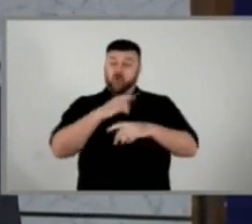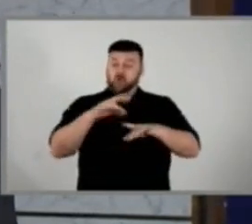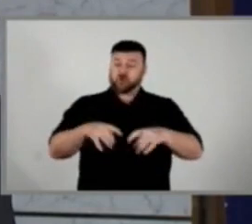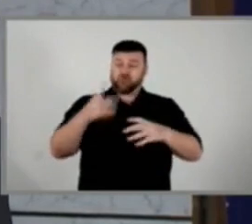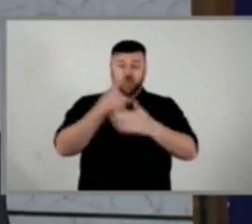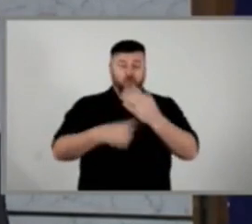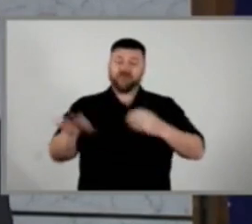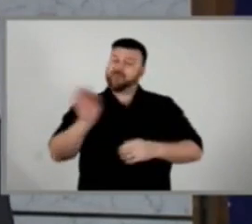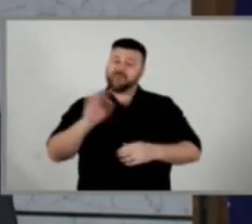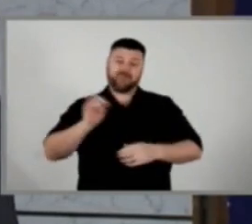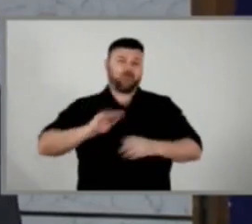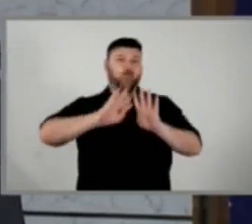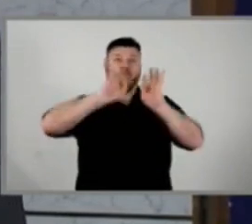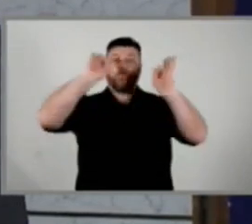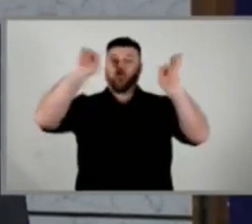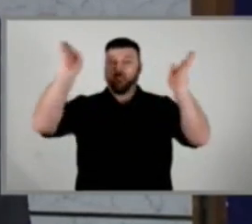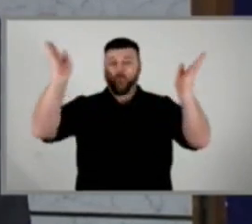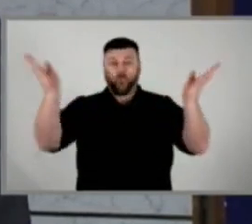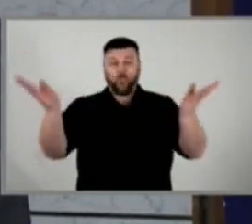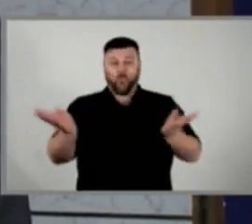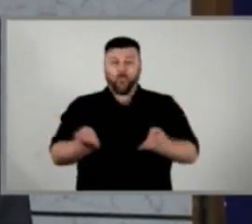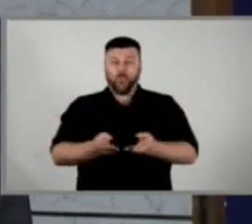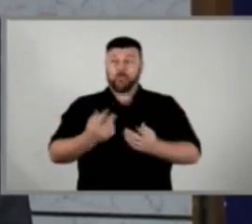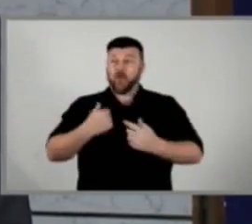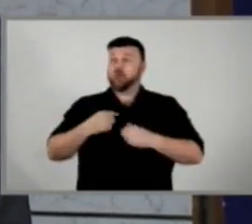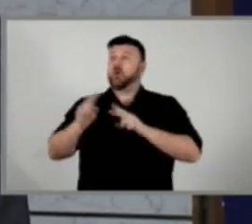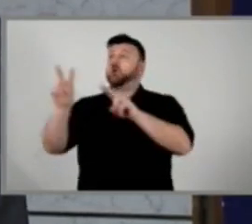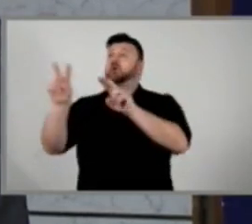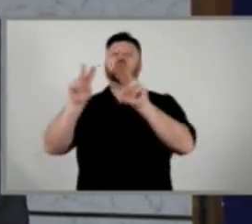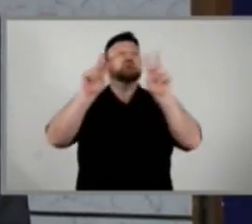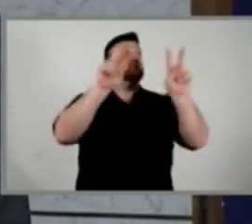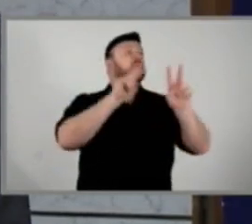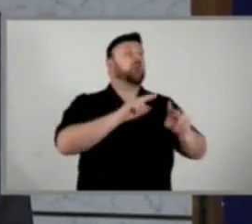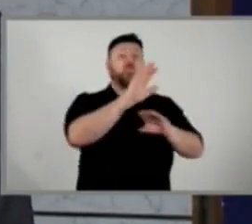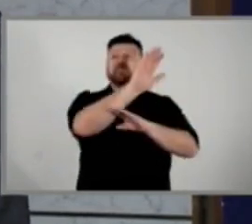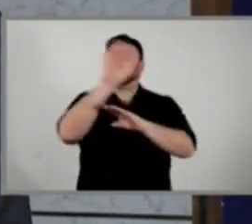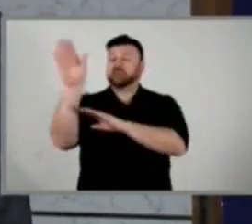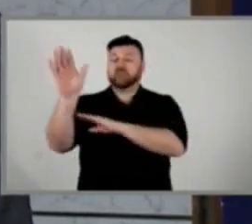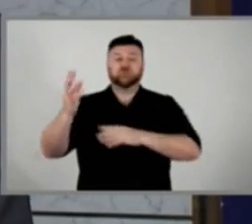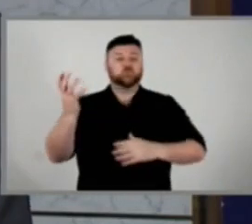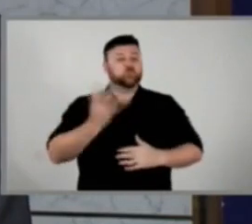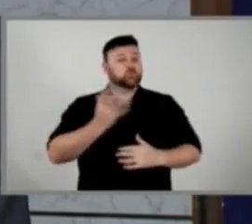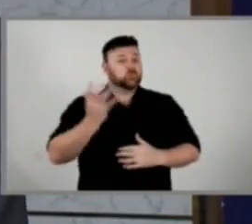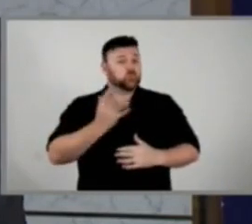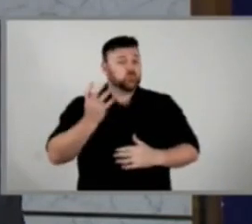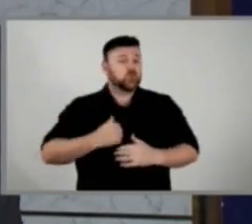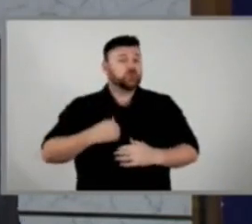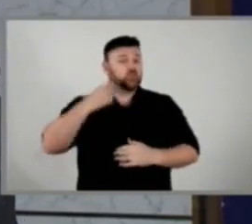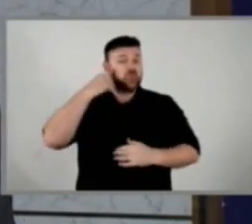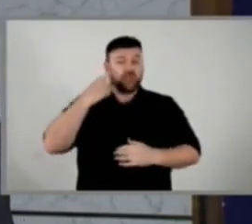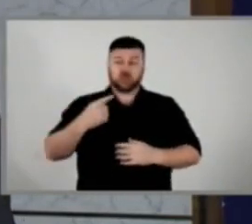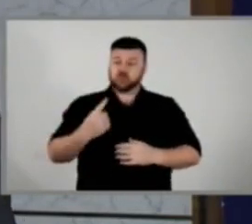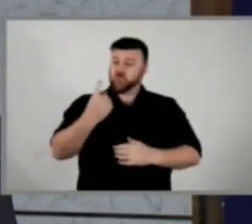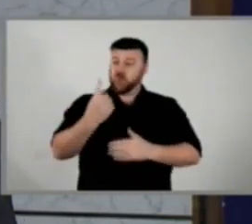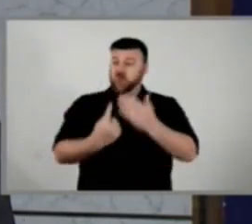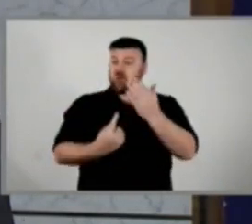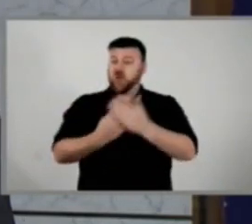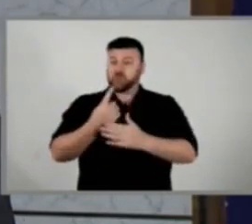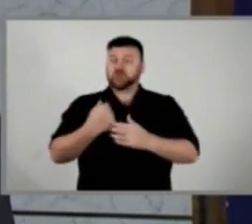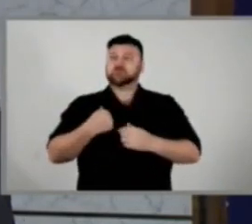is completely different. When you consider what has happened in the last week in the UK, over